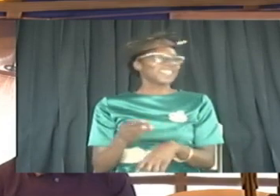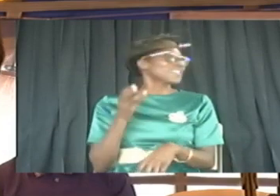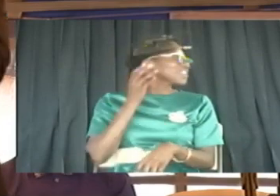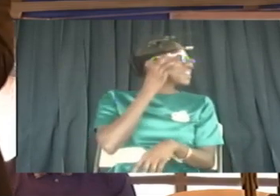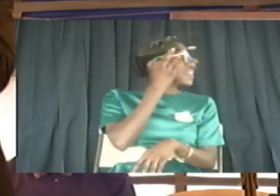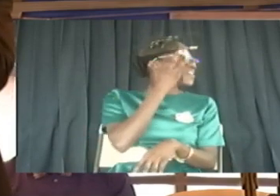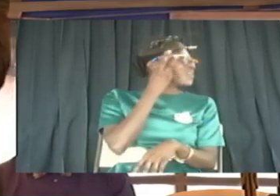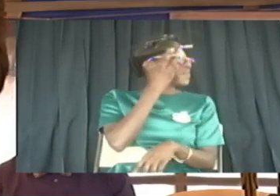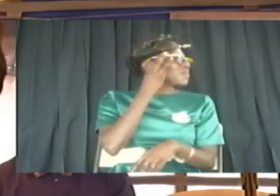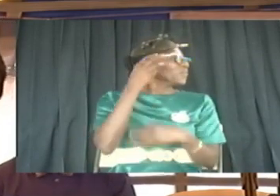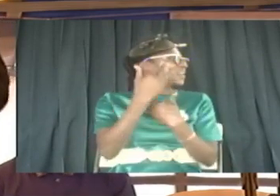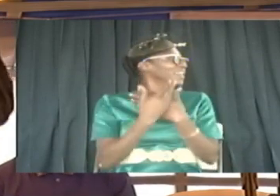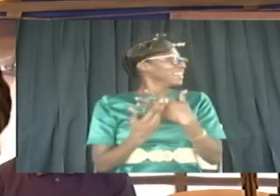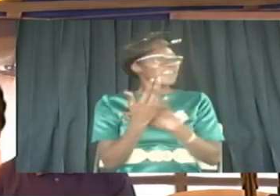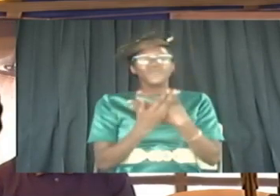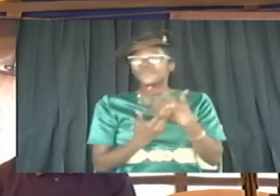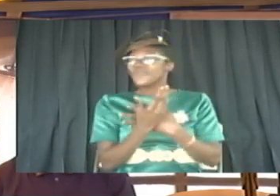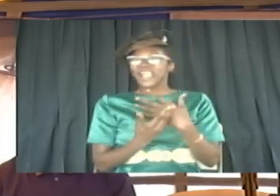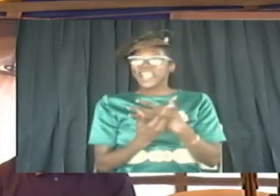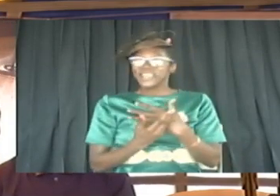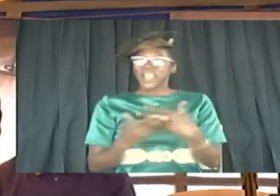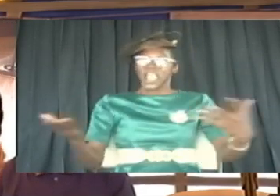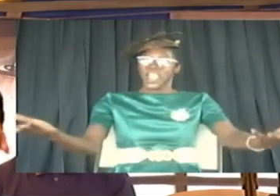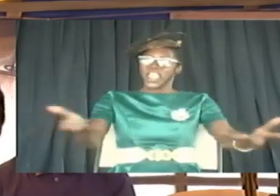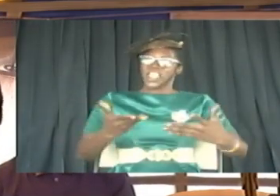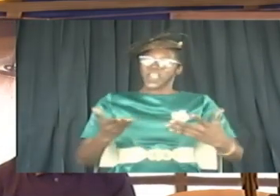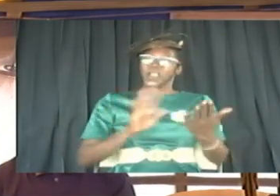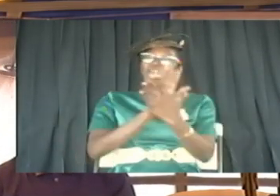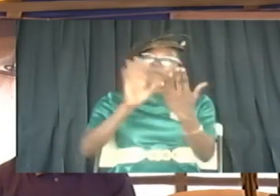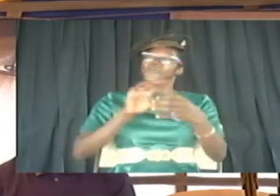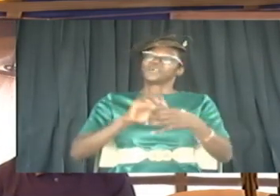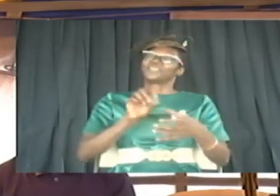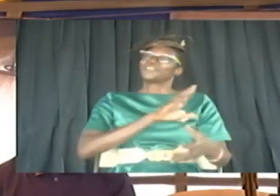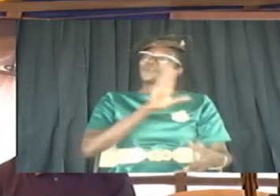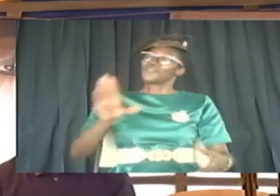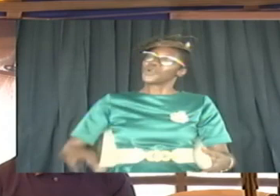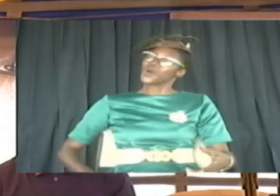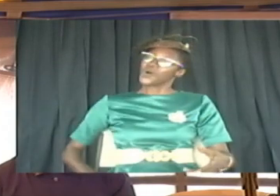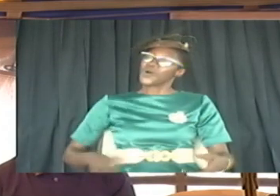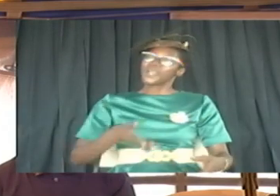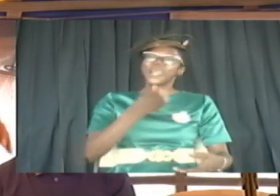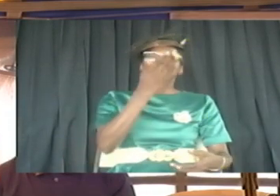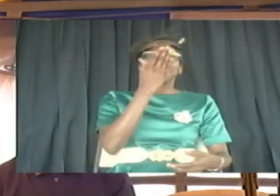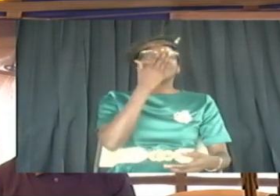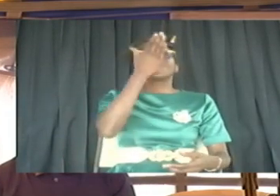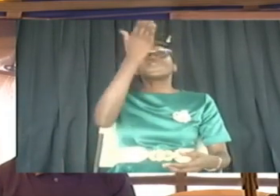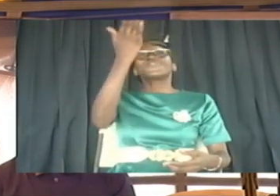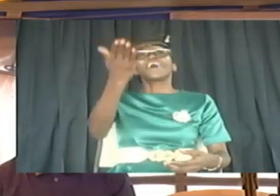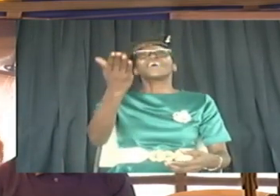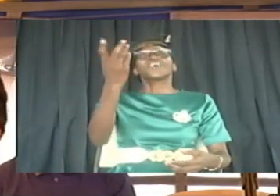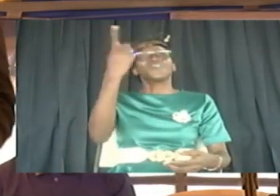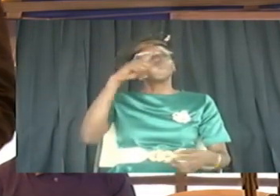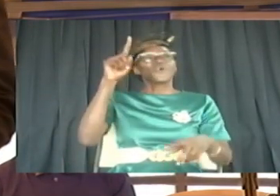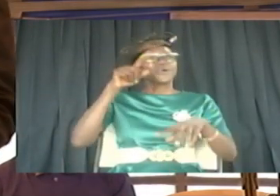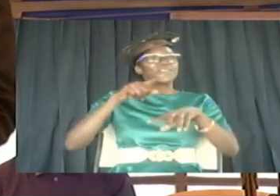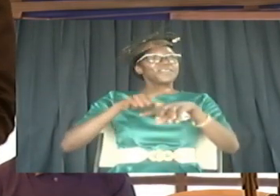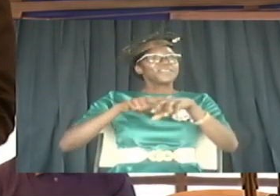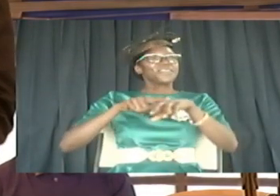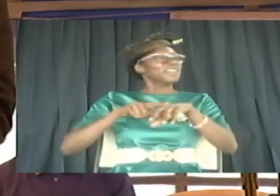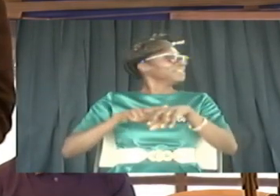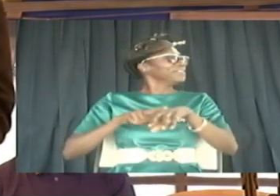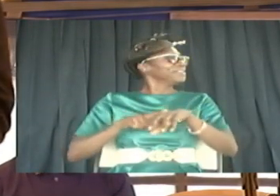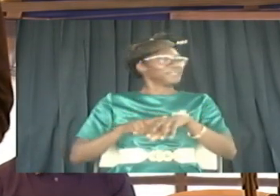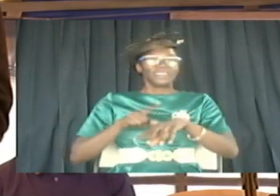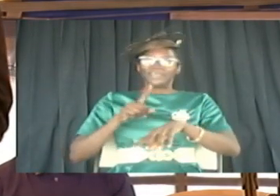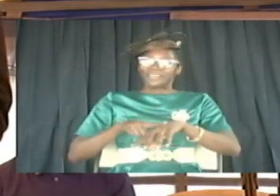in the presence of the Lord. And so we thank God for, amen, this time of